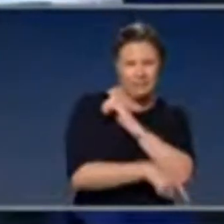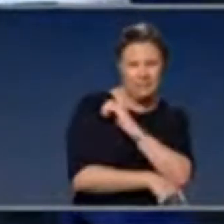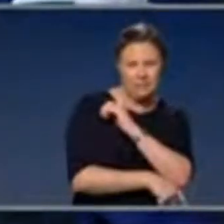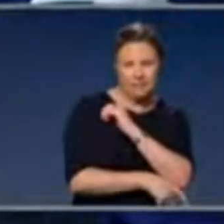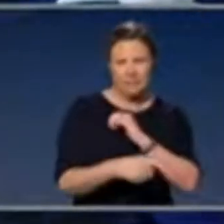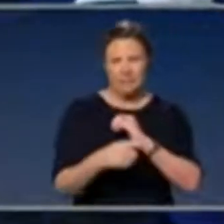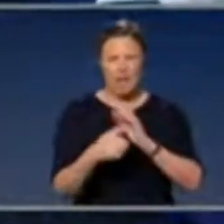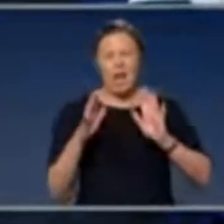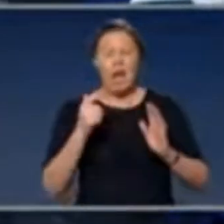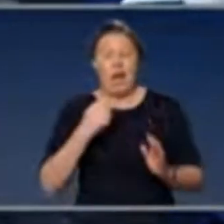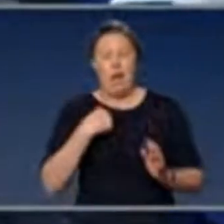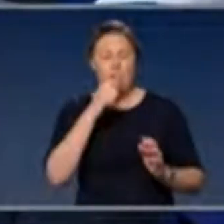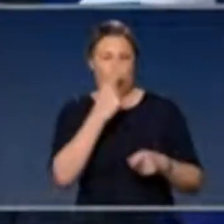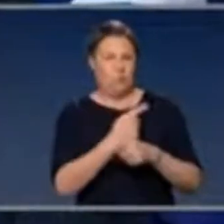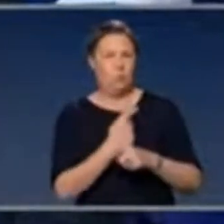that.